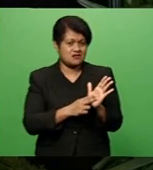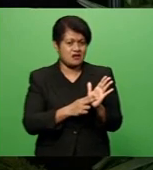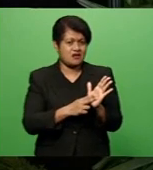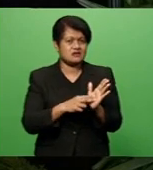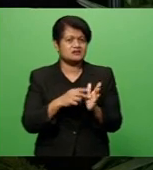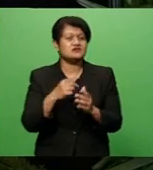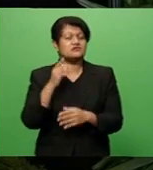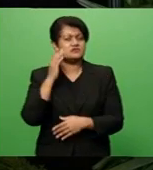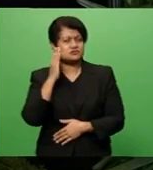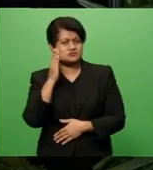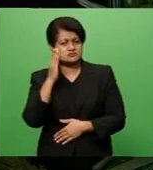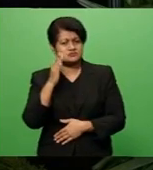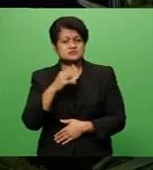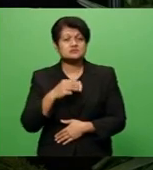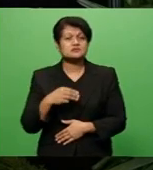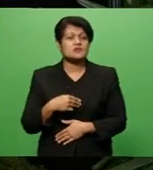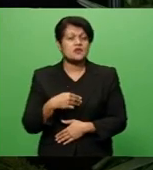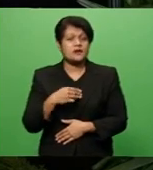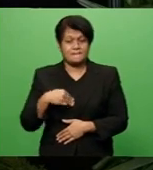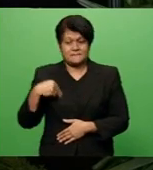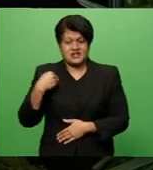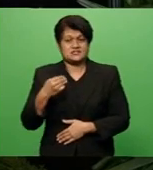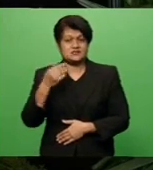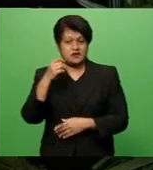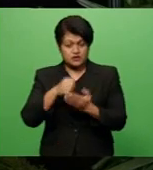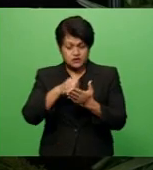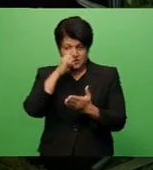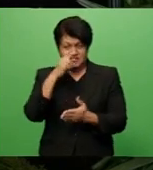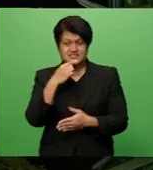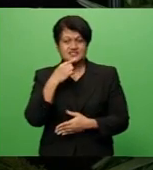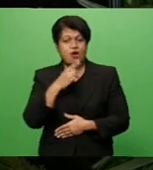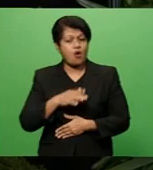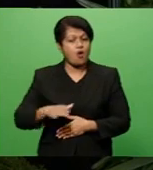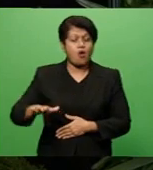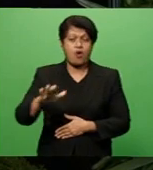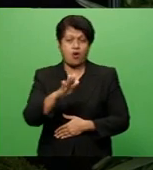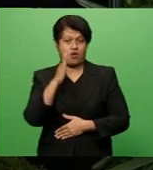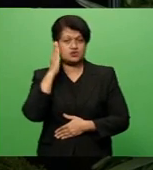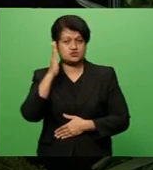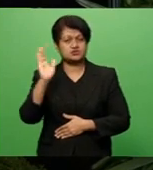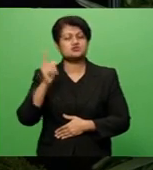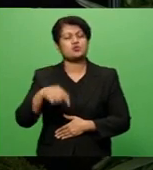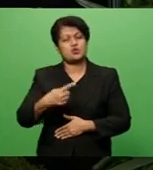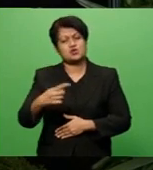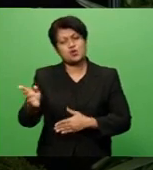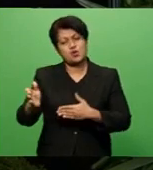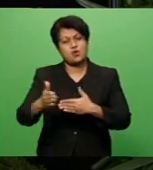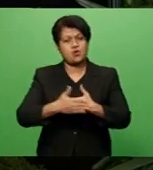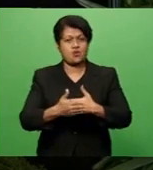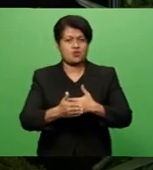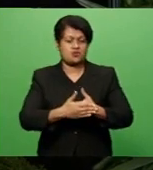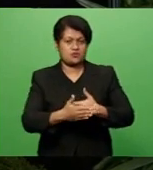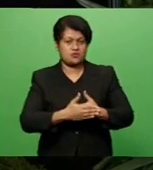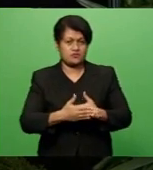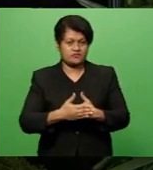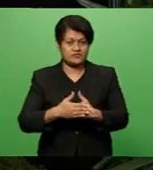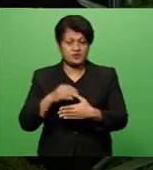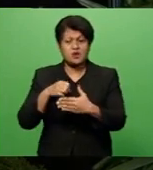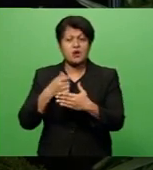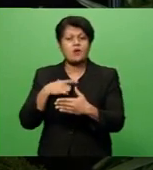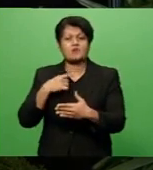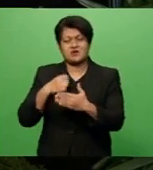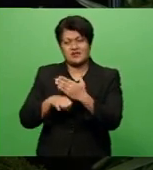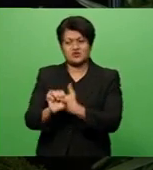Minister Rosie Akbar says all schools remain closed as most evacuation centers are still